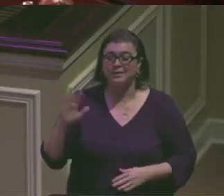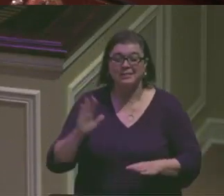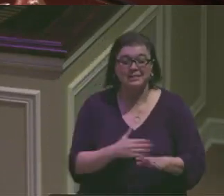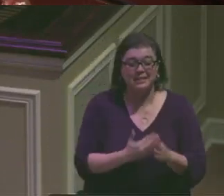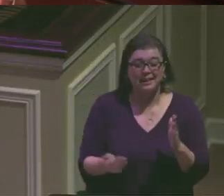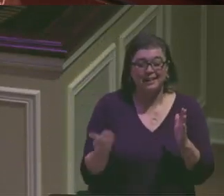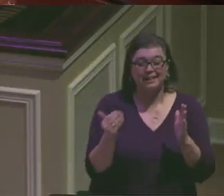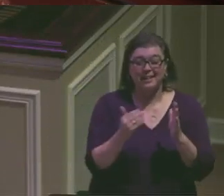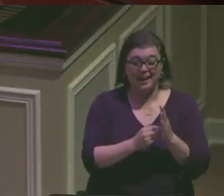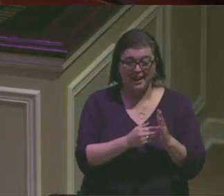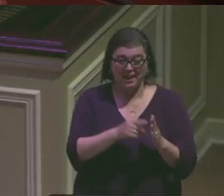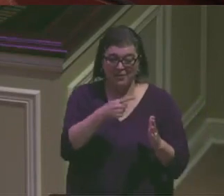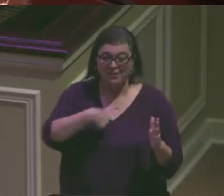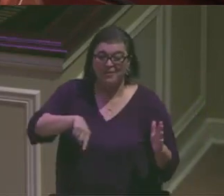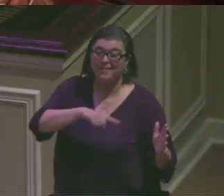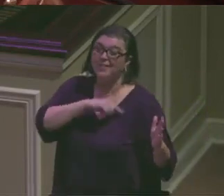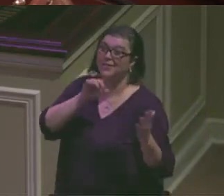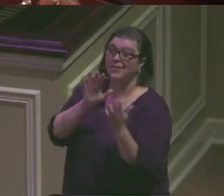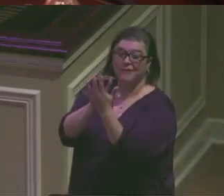We glorify you, Jesus.